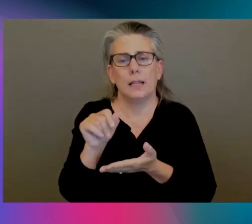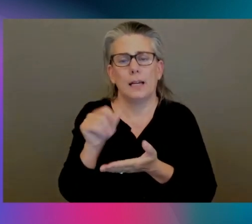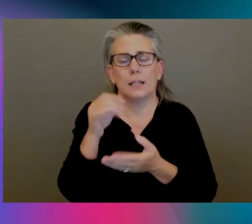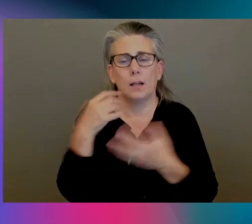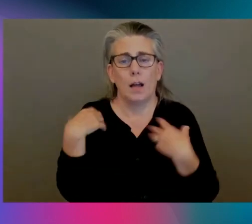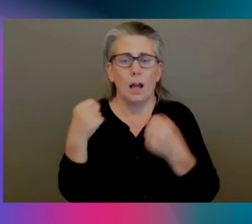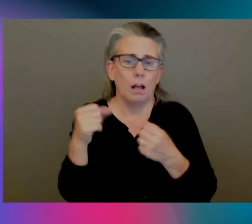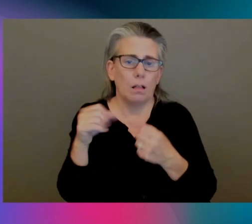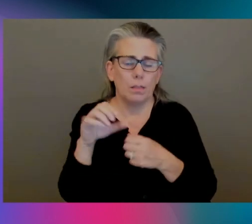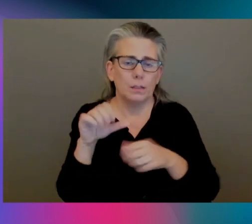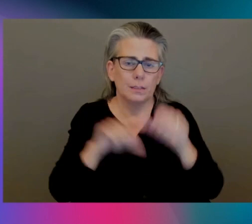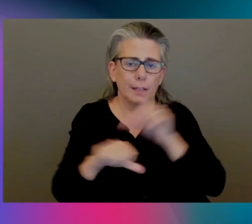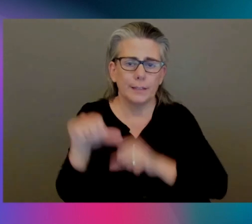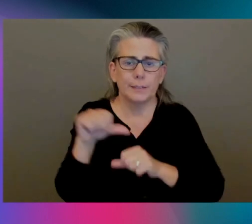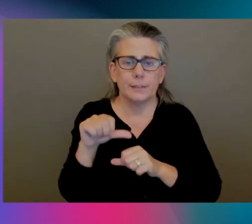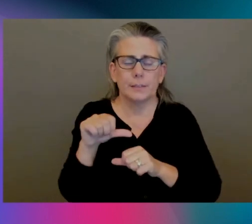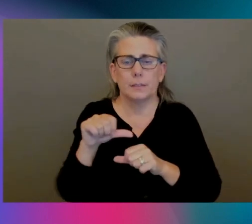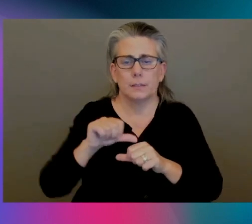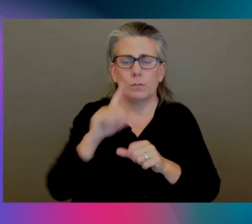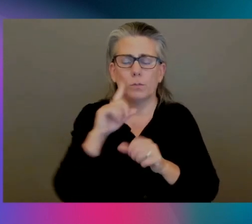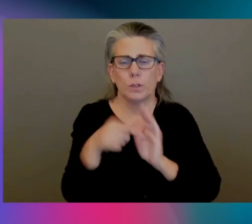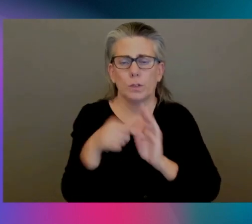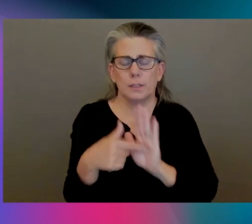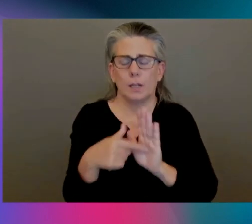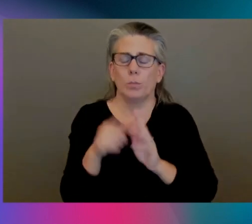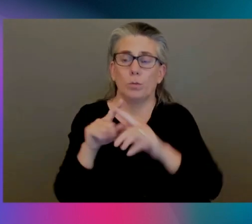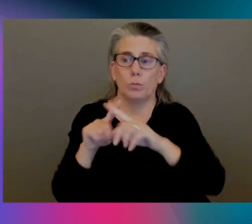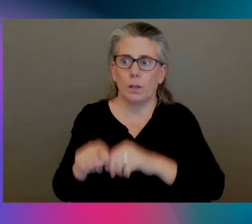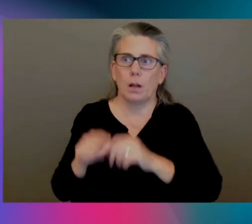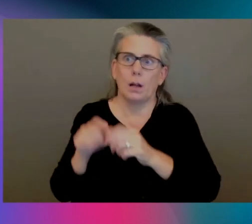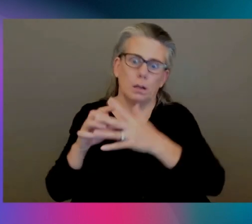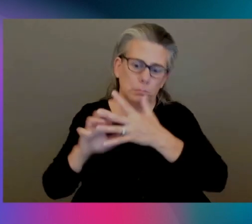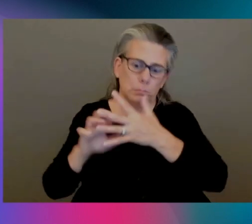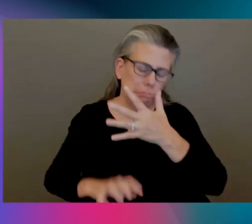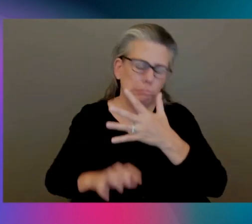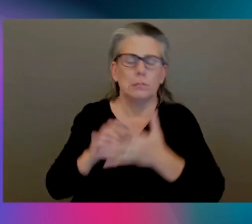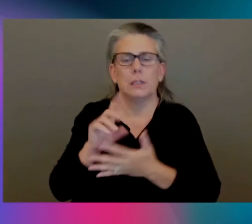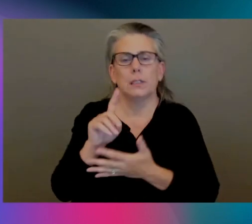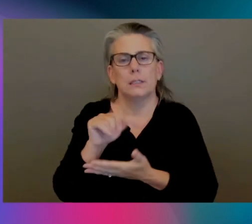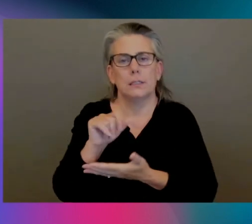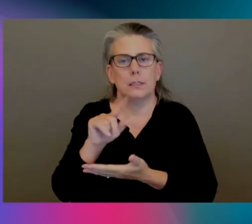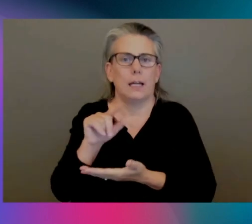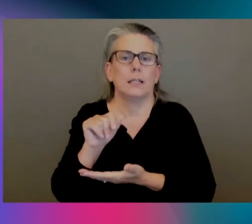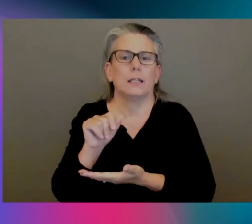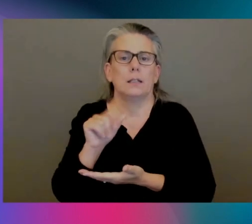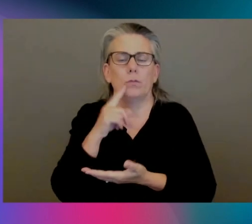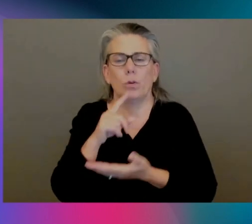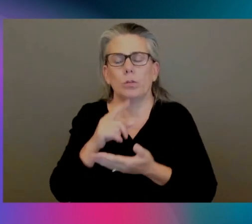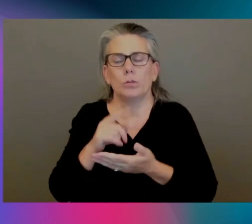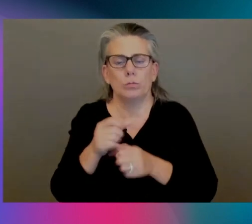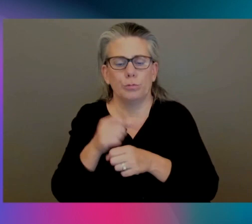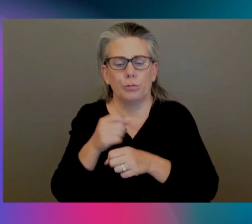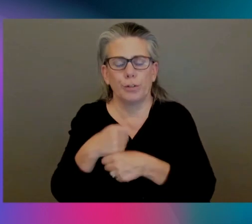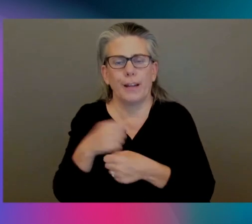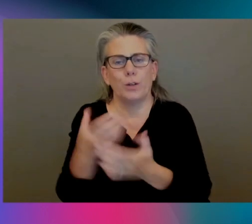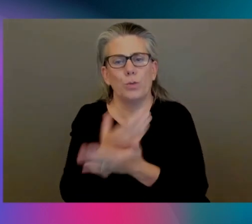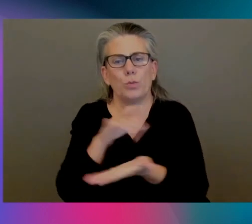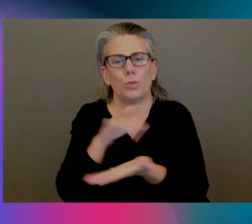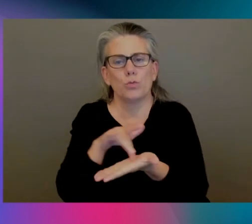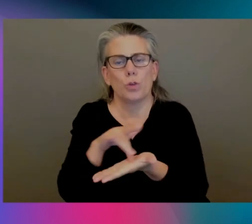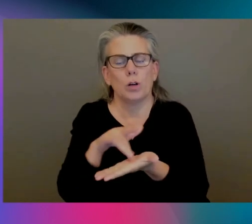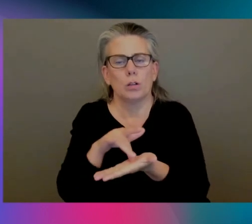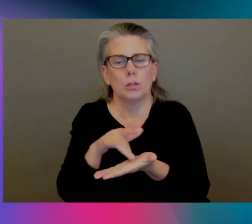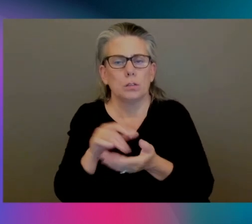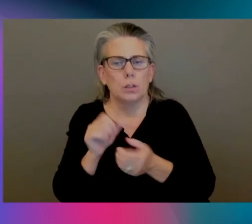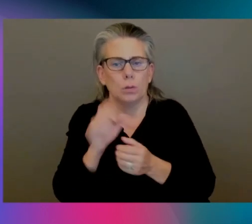on massive amounts of data to develop new drugs and to understand the effect on the population. And when you look